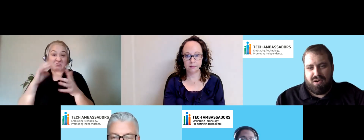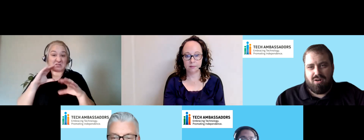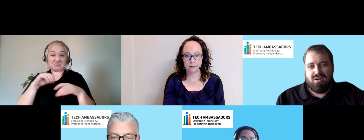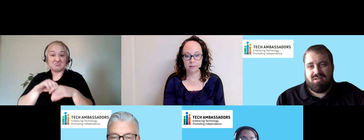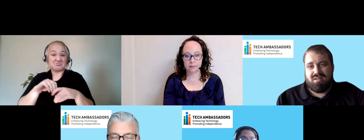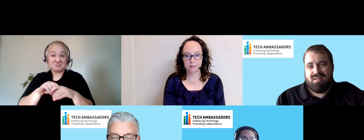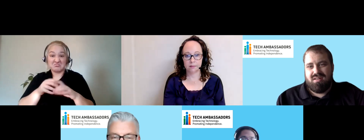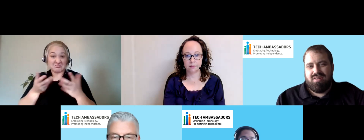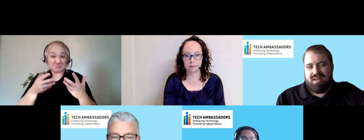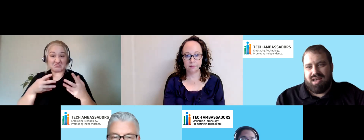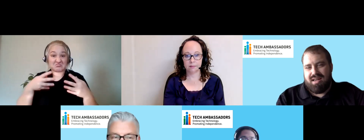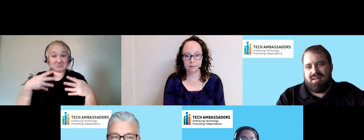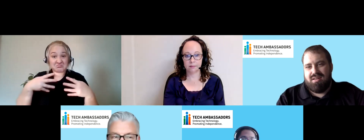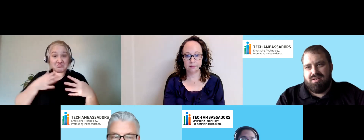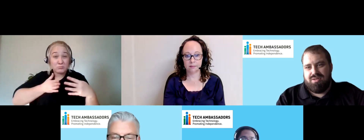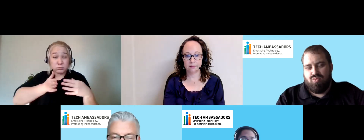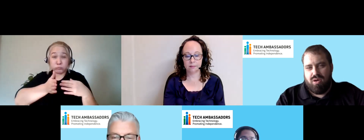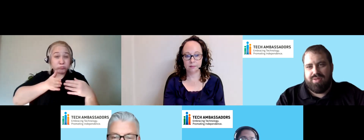part,